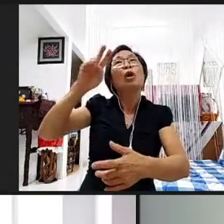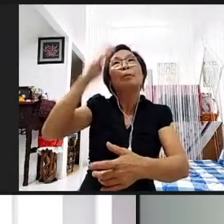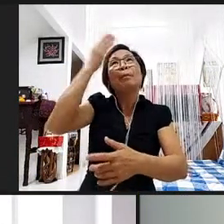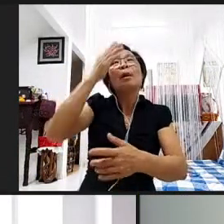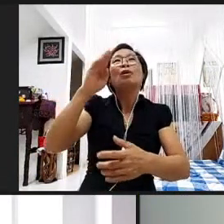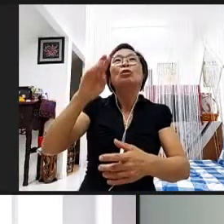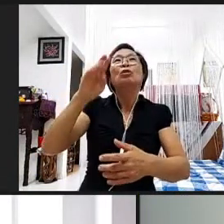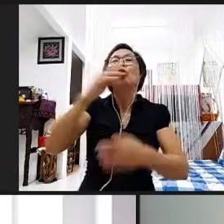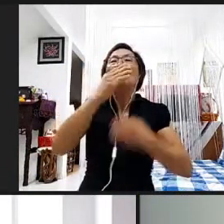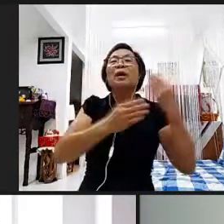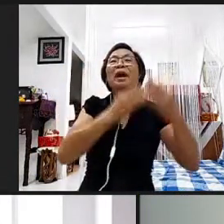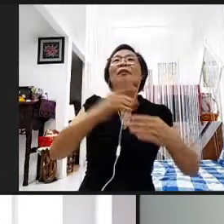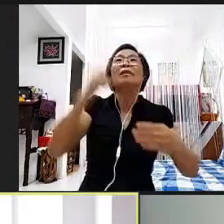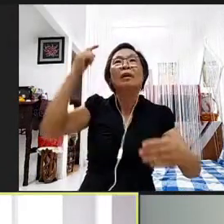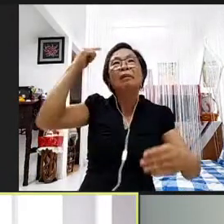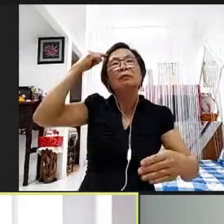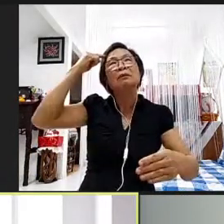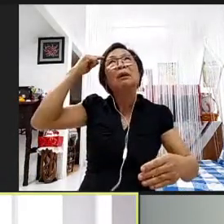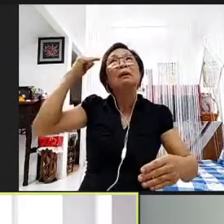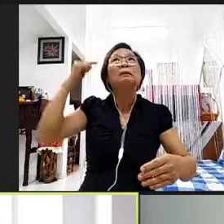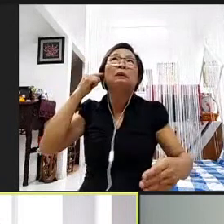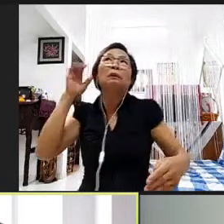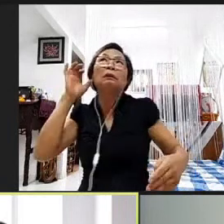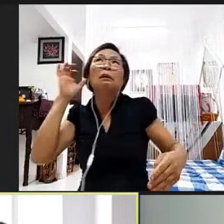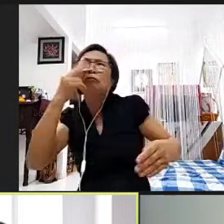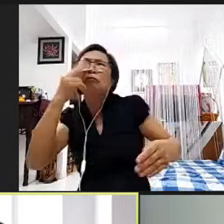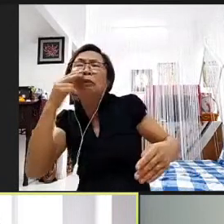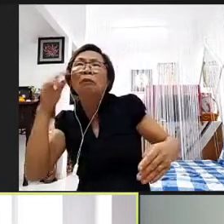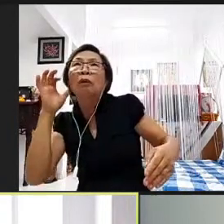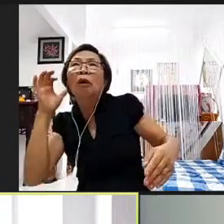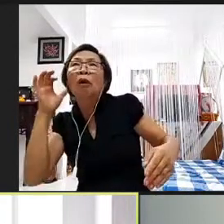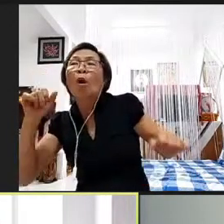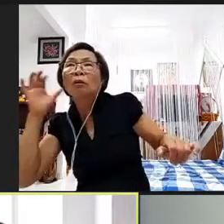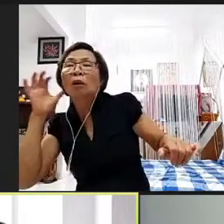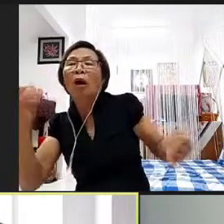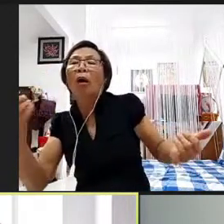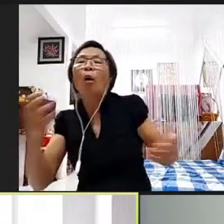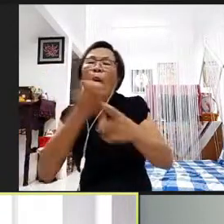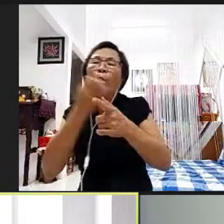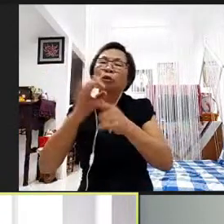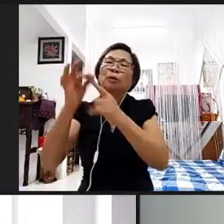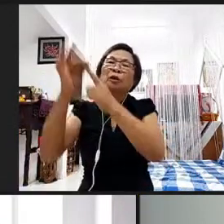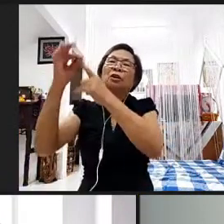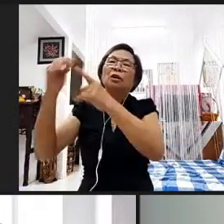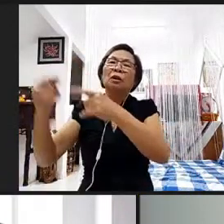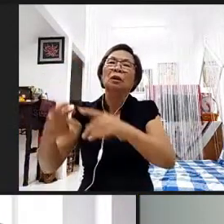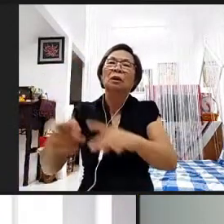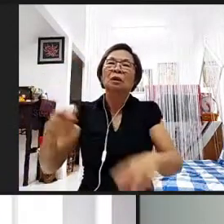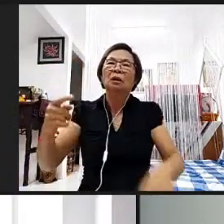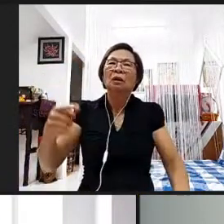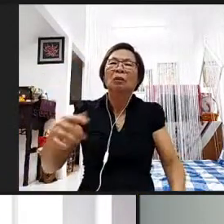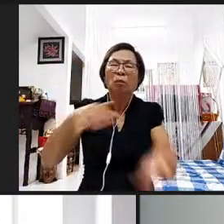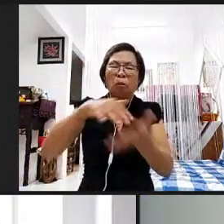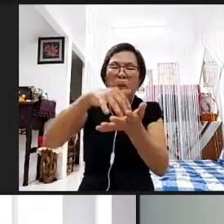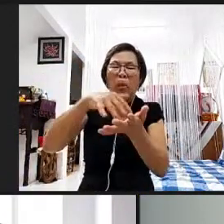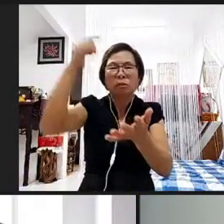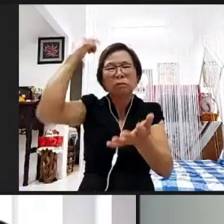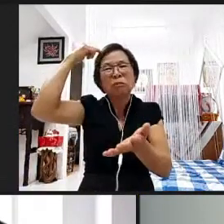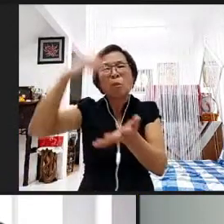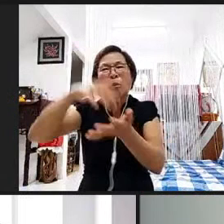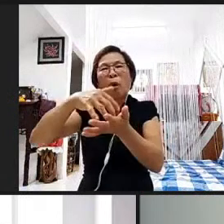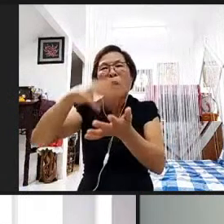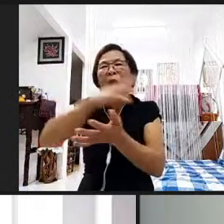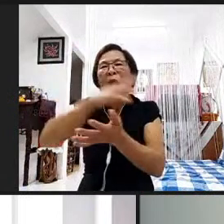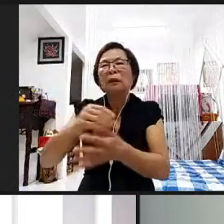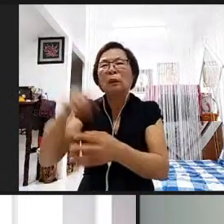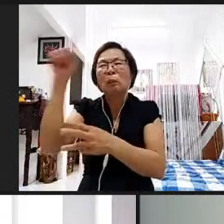depression. That's also a vulnerable group, especially if they come with, especially they have poor psychosocial support, and especially